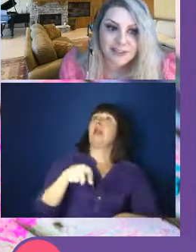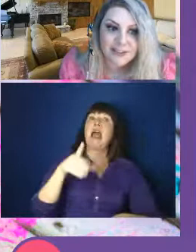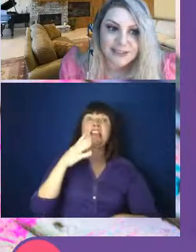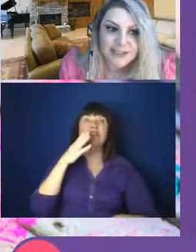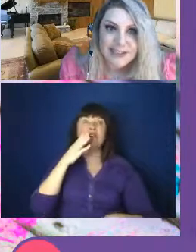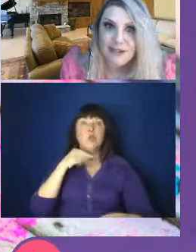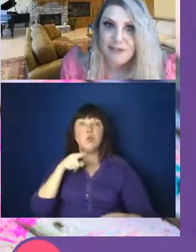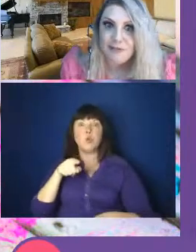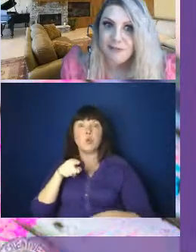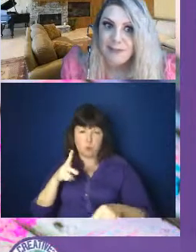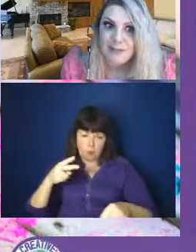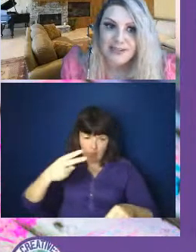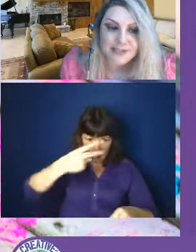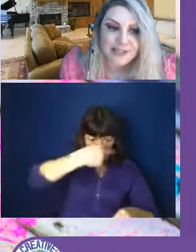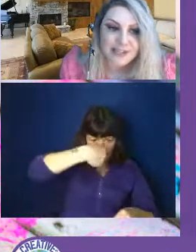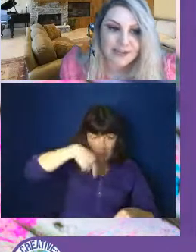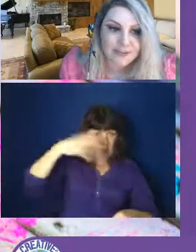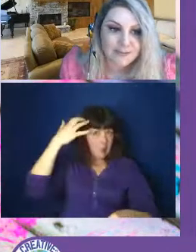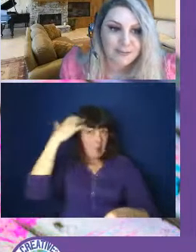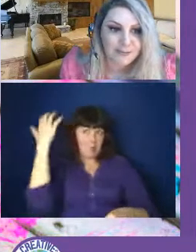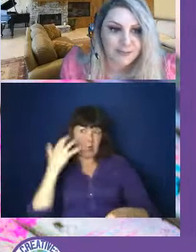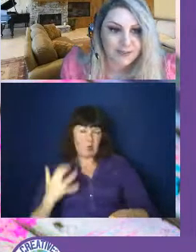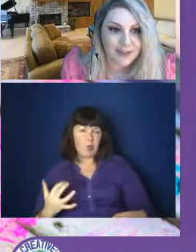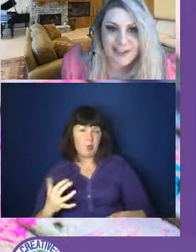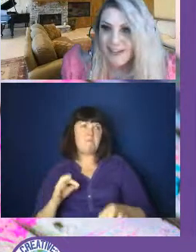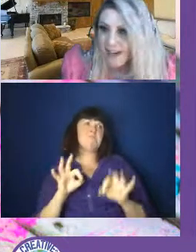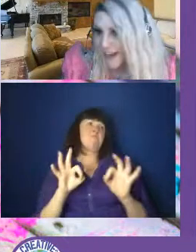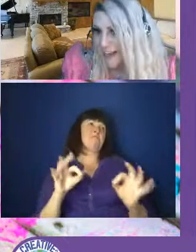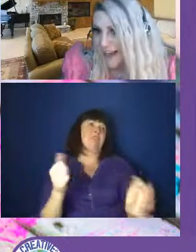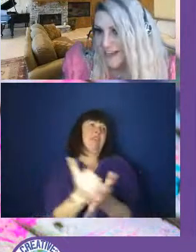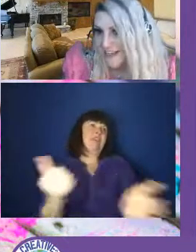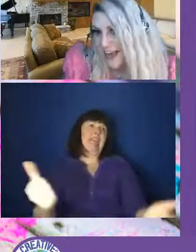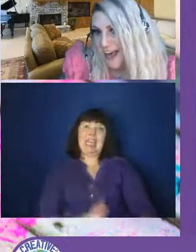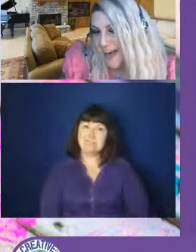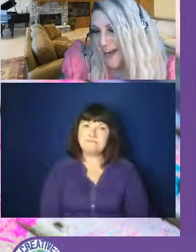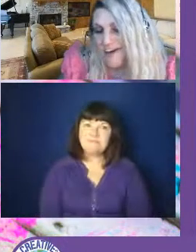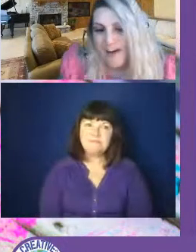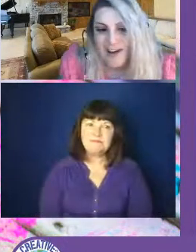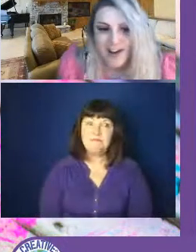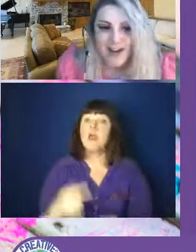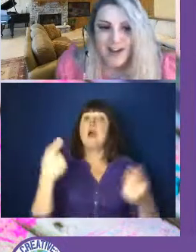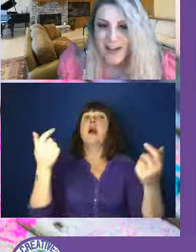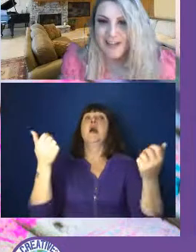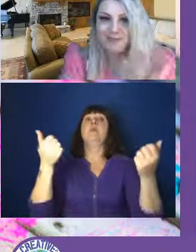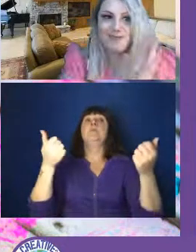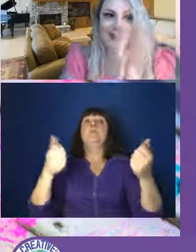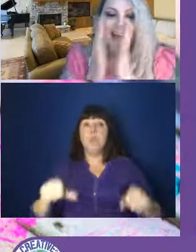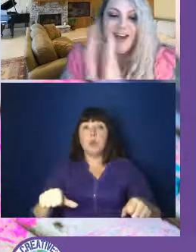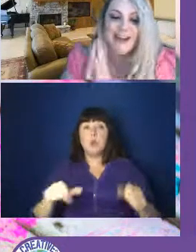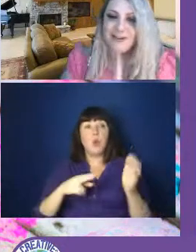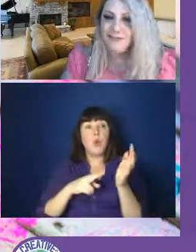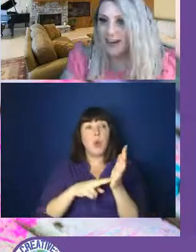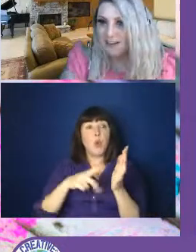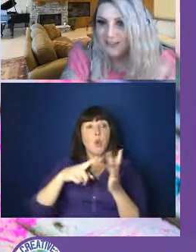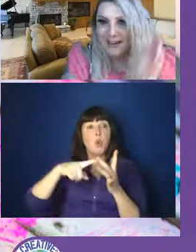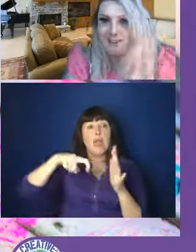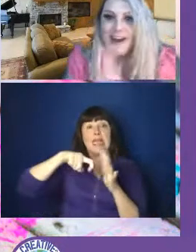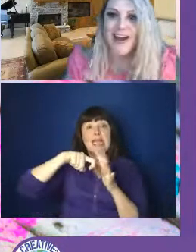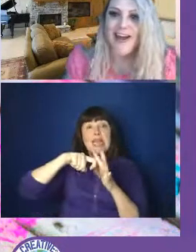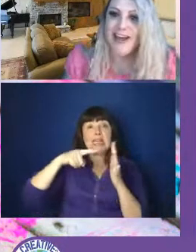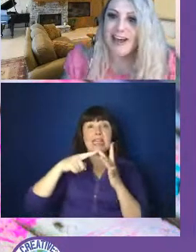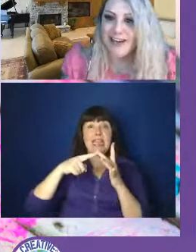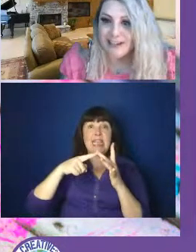relevant. So fabulous idea. Nikki's here. Hooray, hooray,